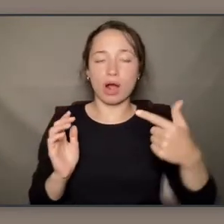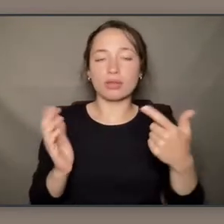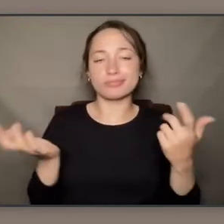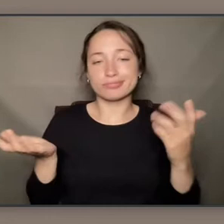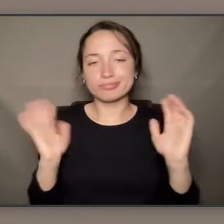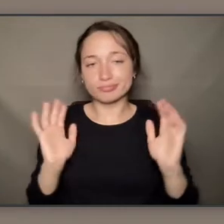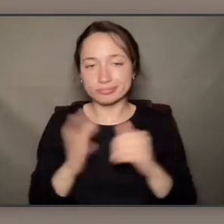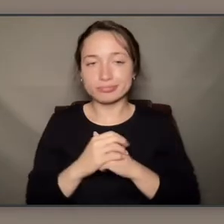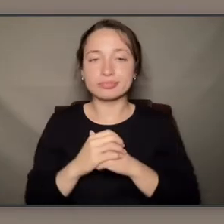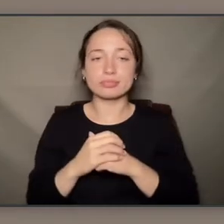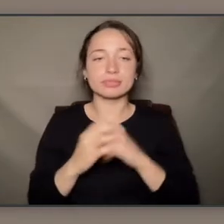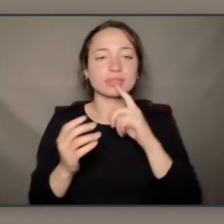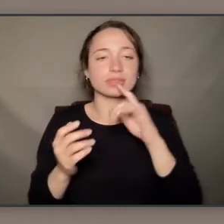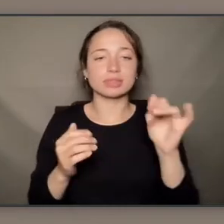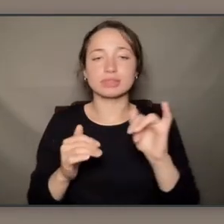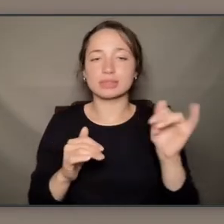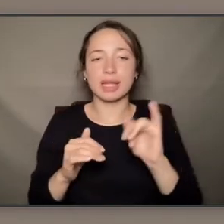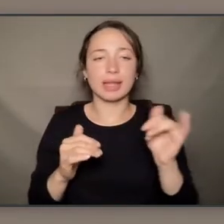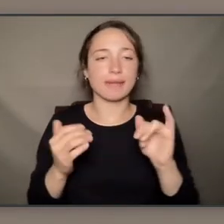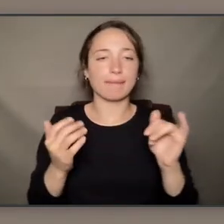It's the same